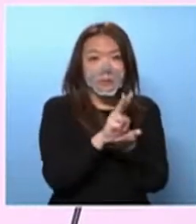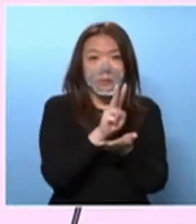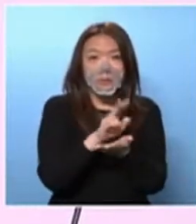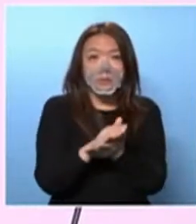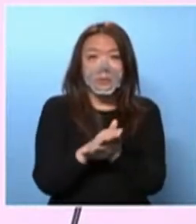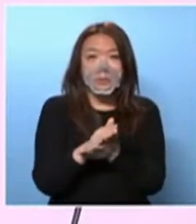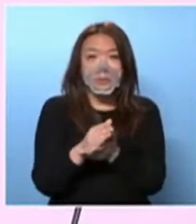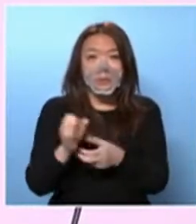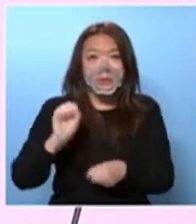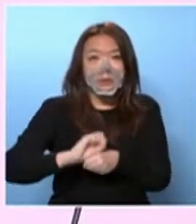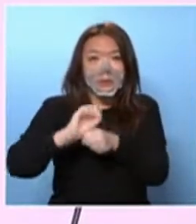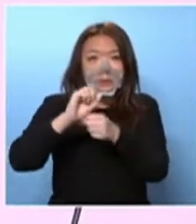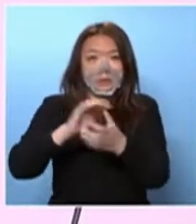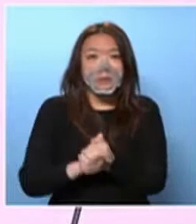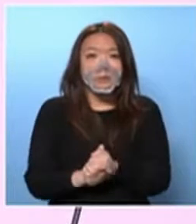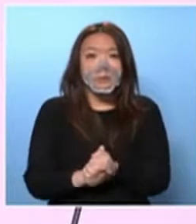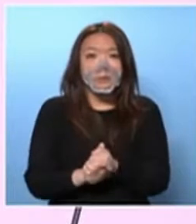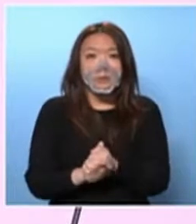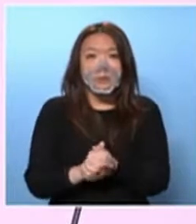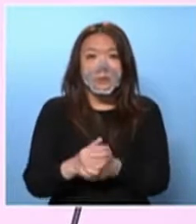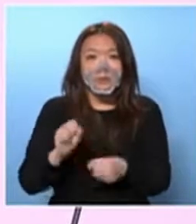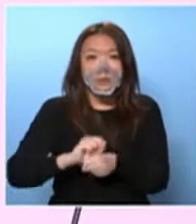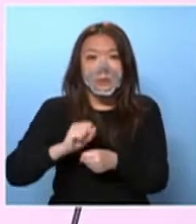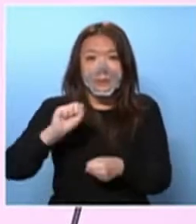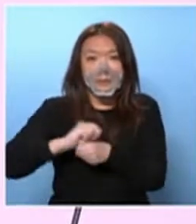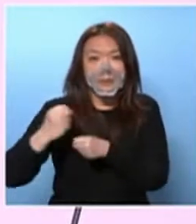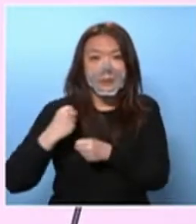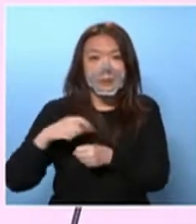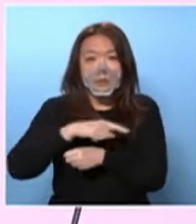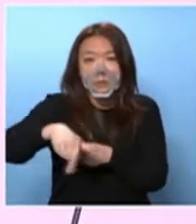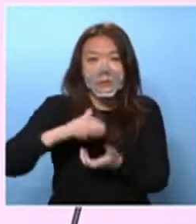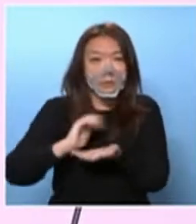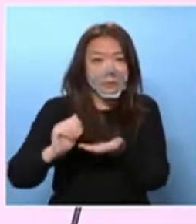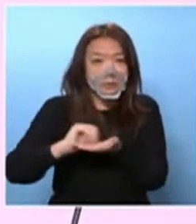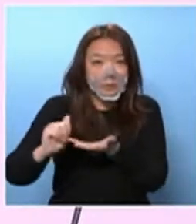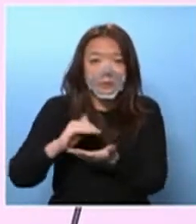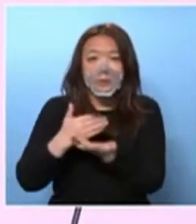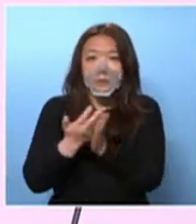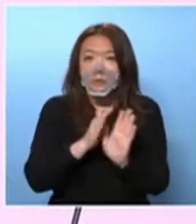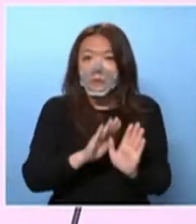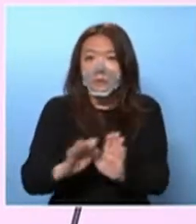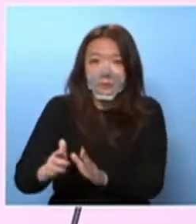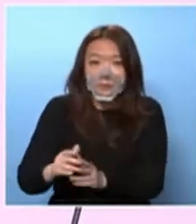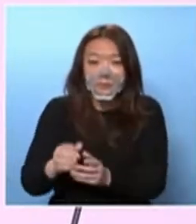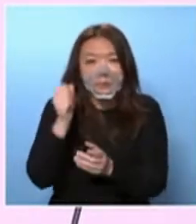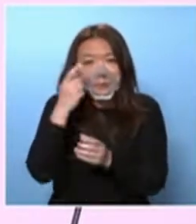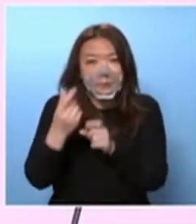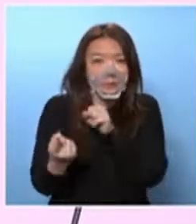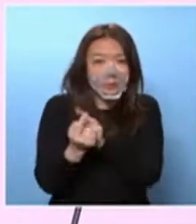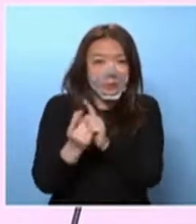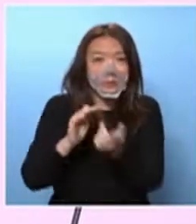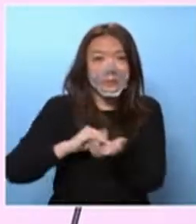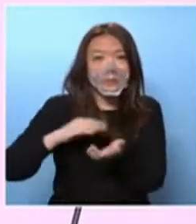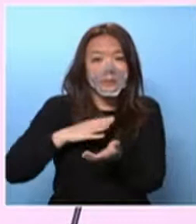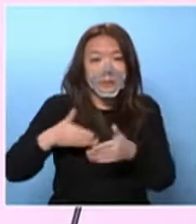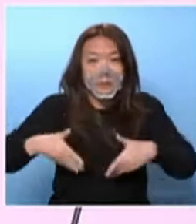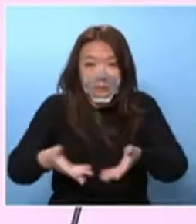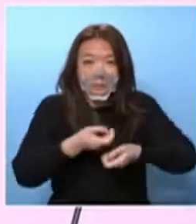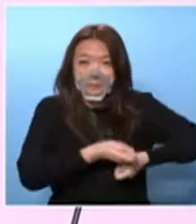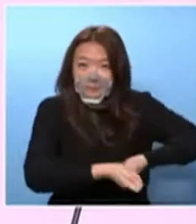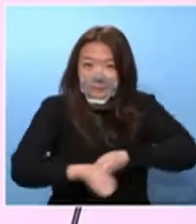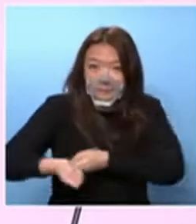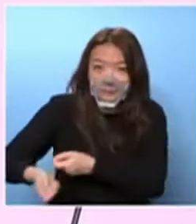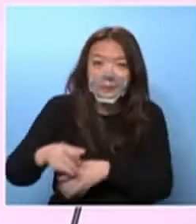additional funding of $500 million to be allocated within 2 years for the Food and Environmental Hygiene Department to